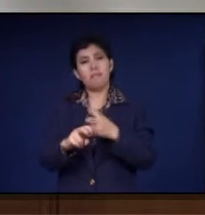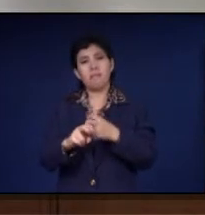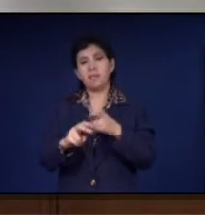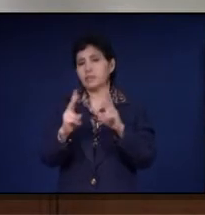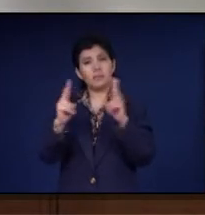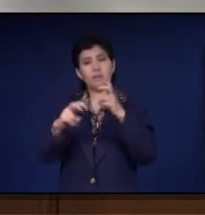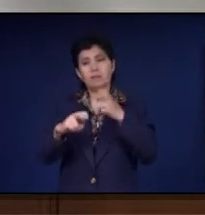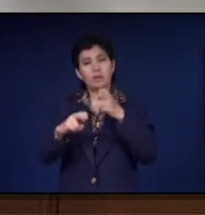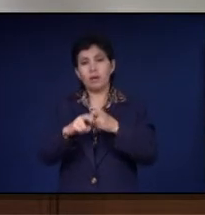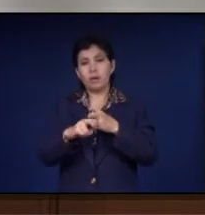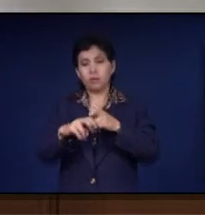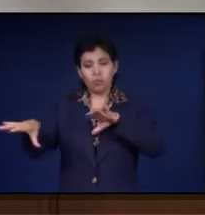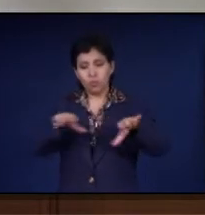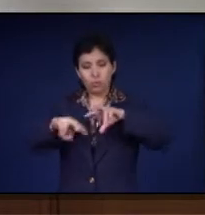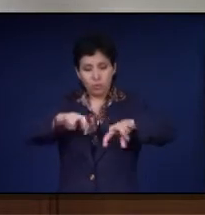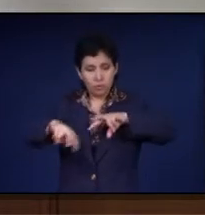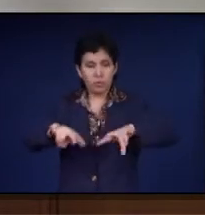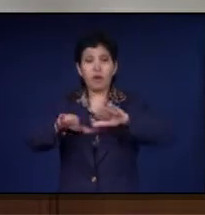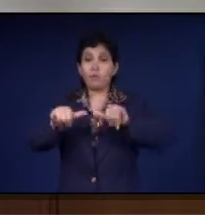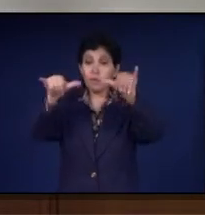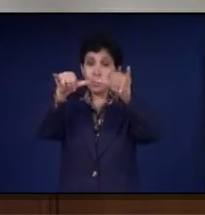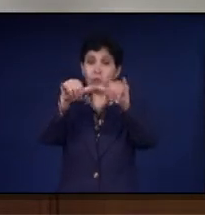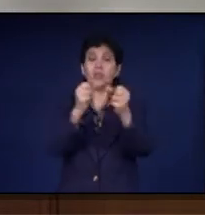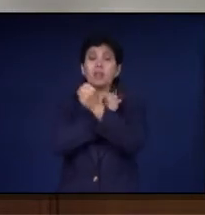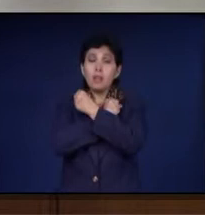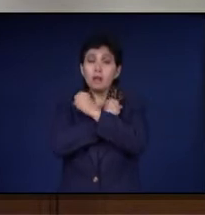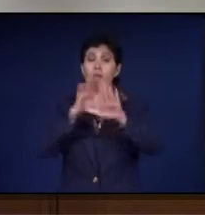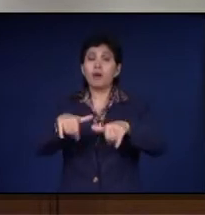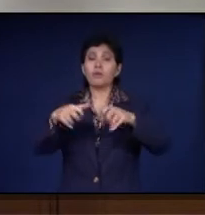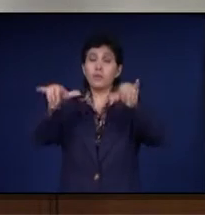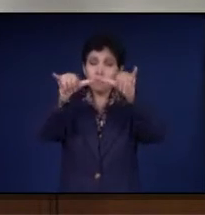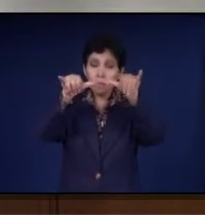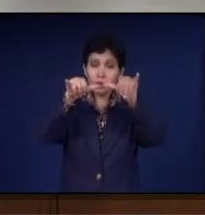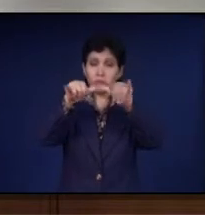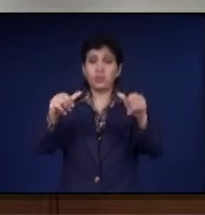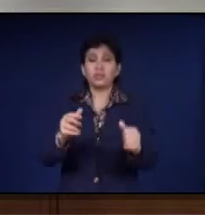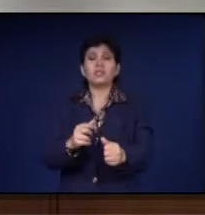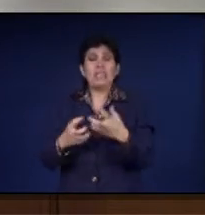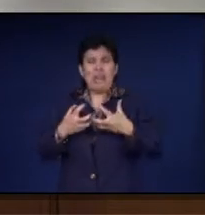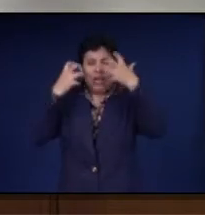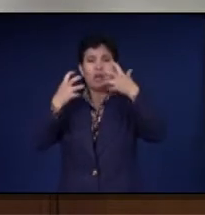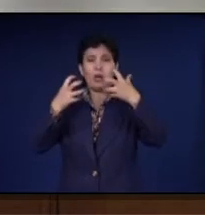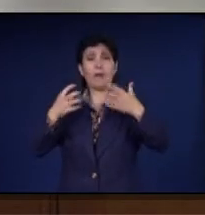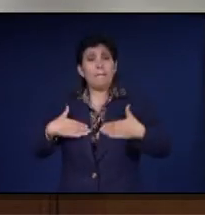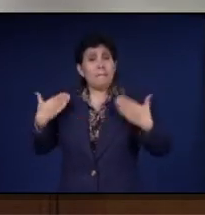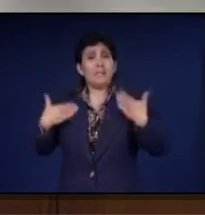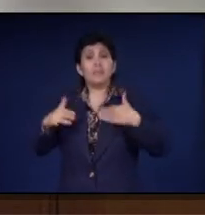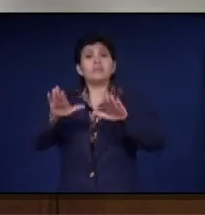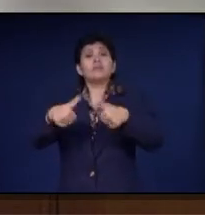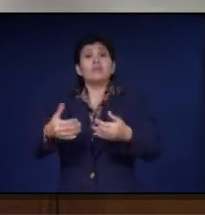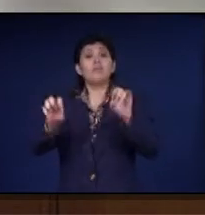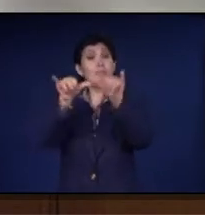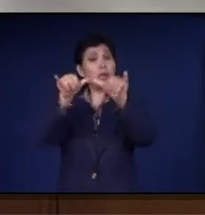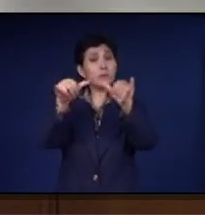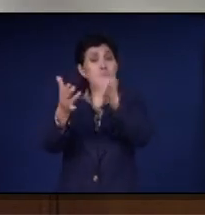you to call it a research. How do you measure love? How do you measure anger? Or how do you measure happiness? Yeah, these are some things for